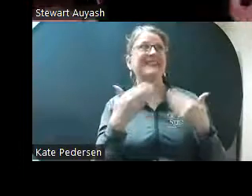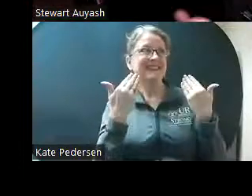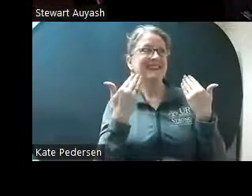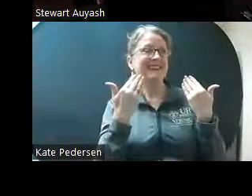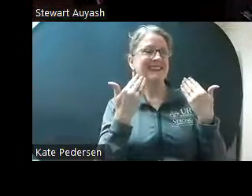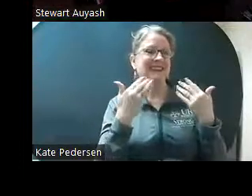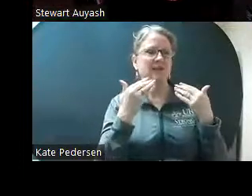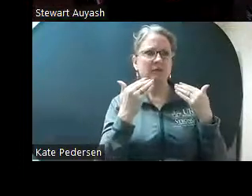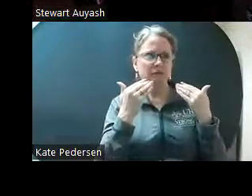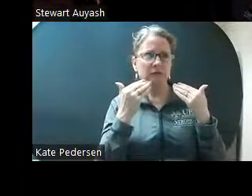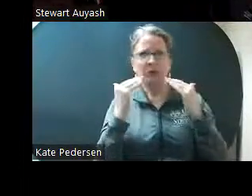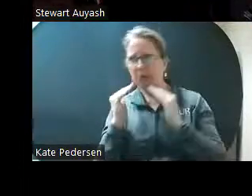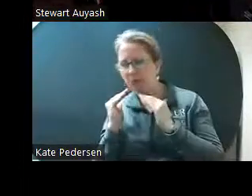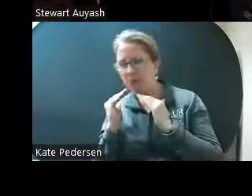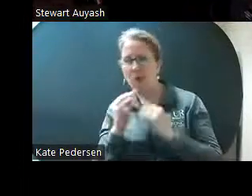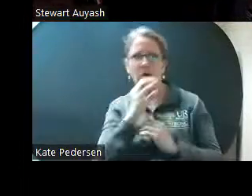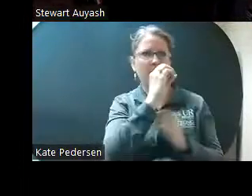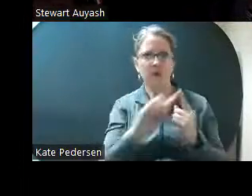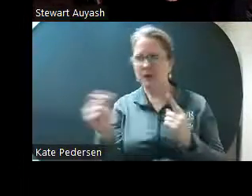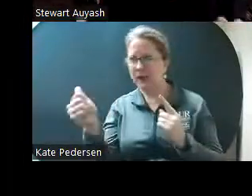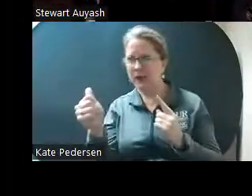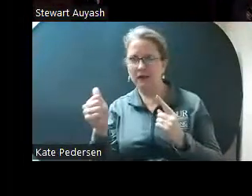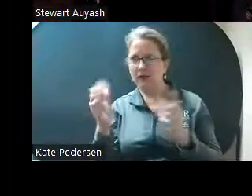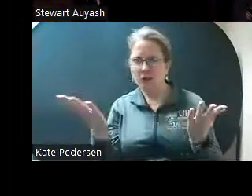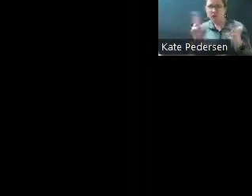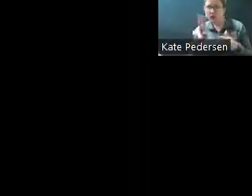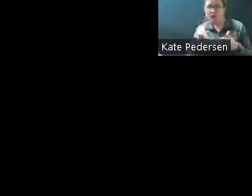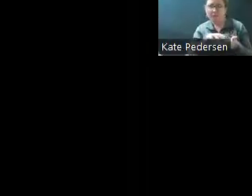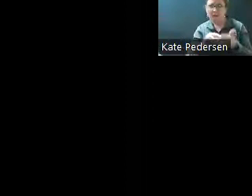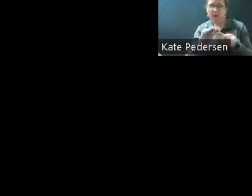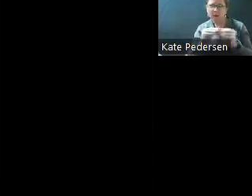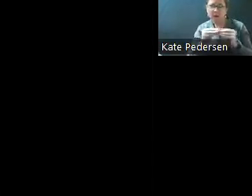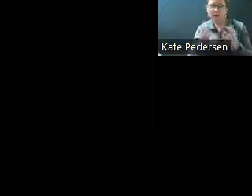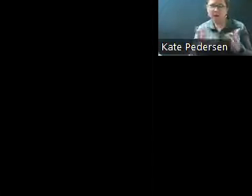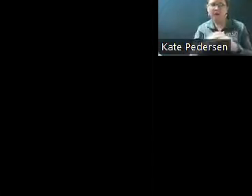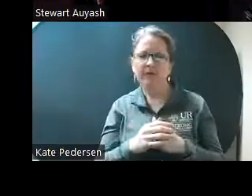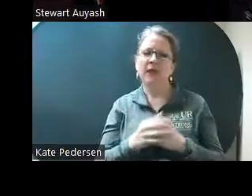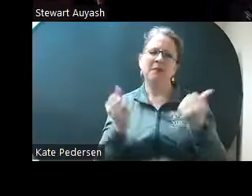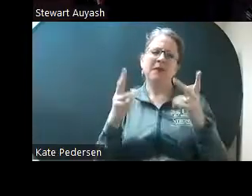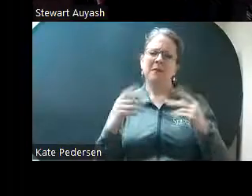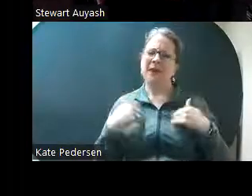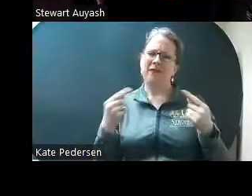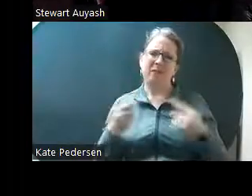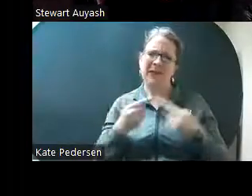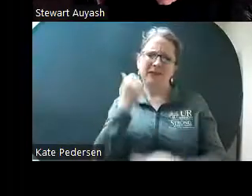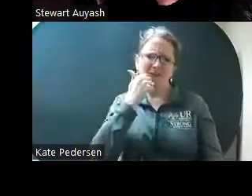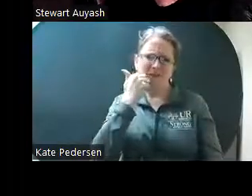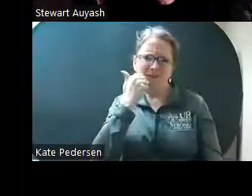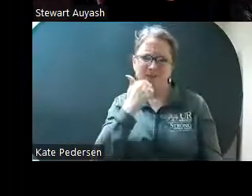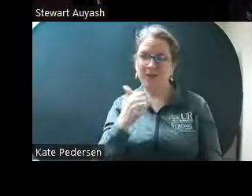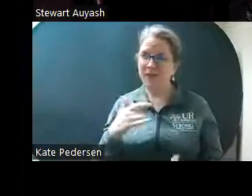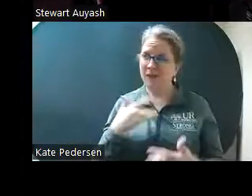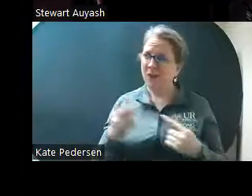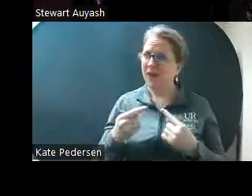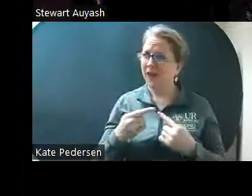give you a 0 to 10 and pick your pain. And a lot of people had pain. We just ask ourselves, we feel in pain